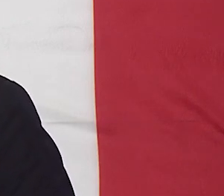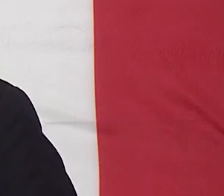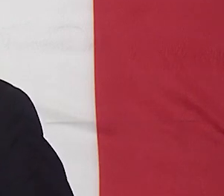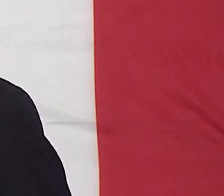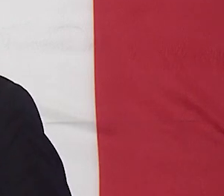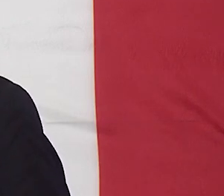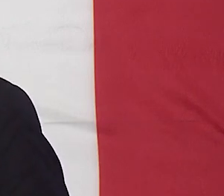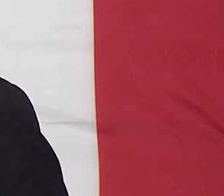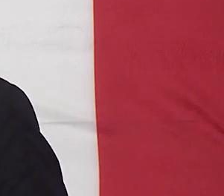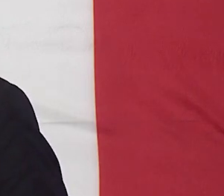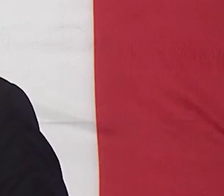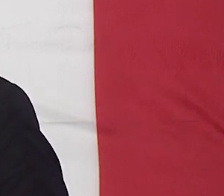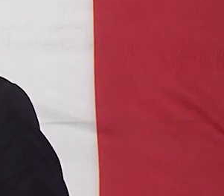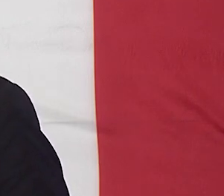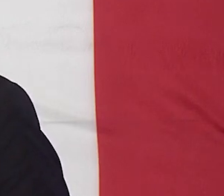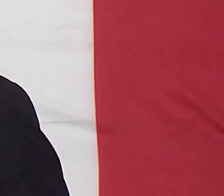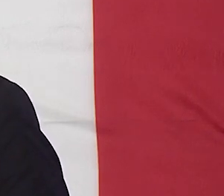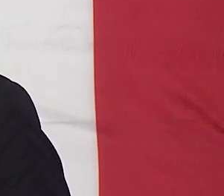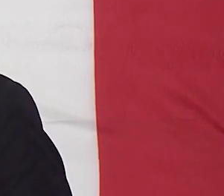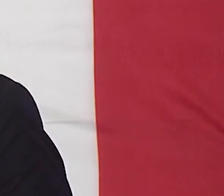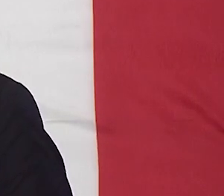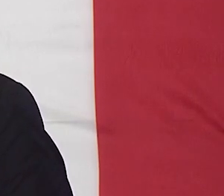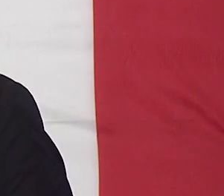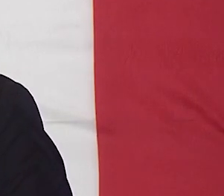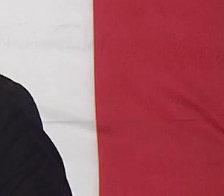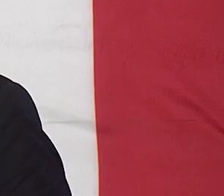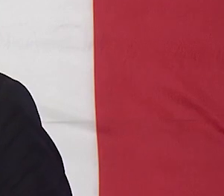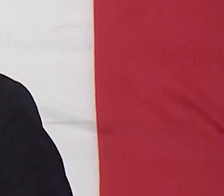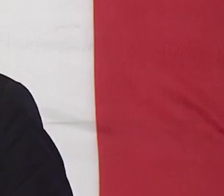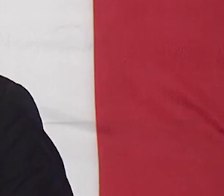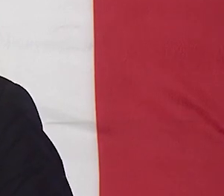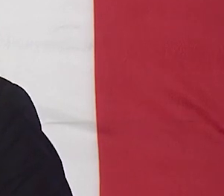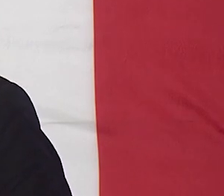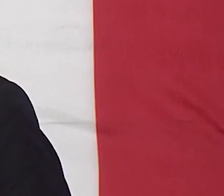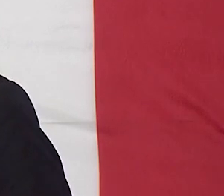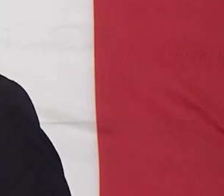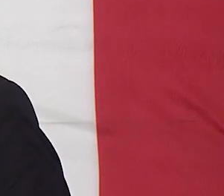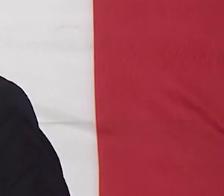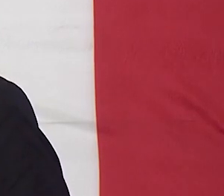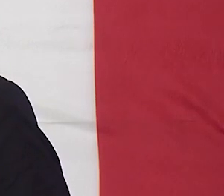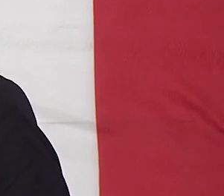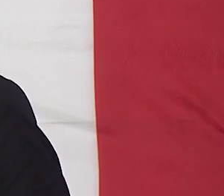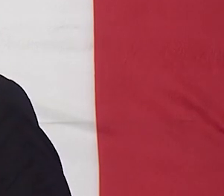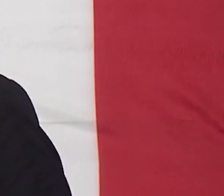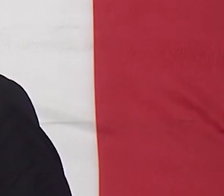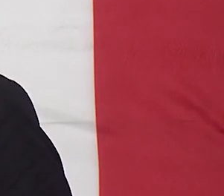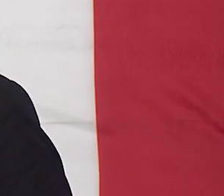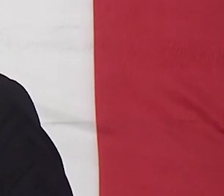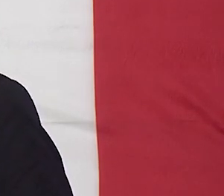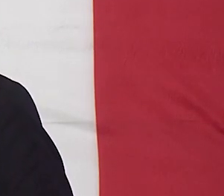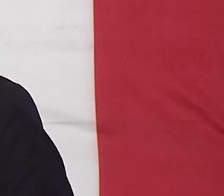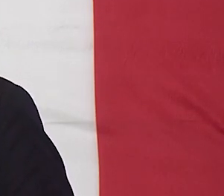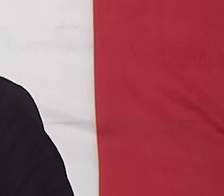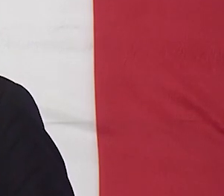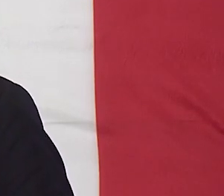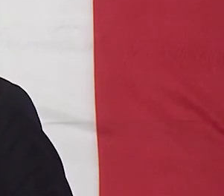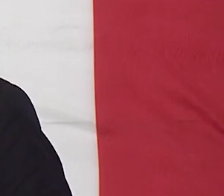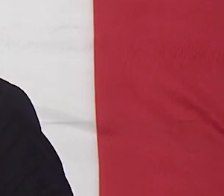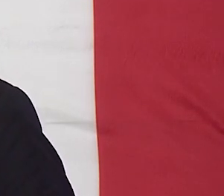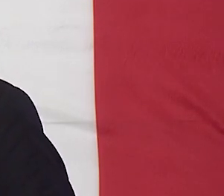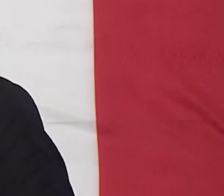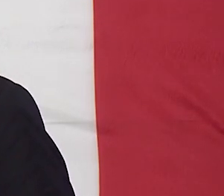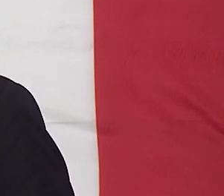líderes políticos. May God bless all our politicians and political leaders. Que Dios los ha llamado that God has called them para ayudar a